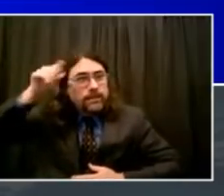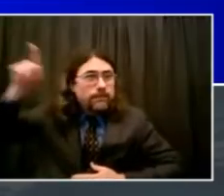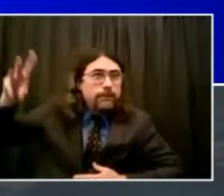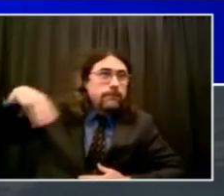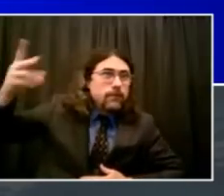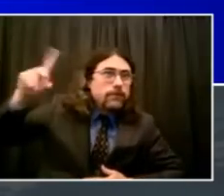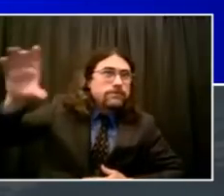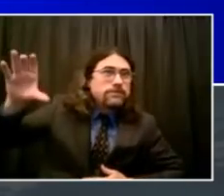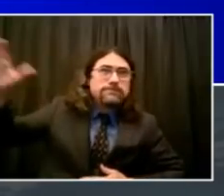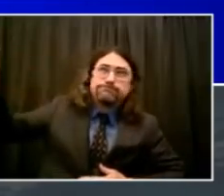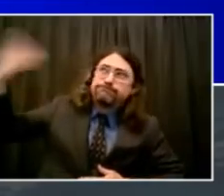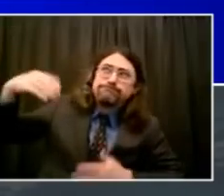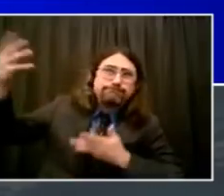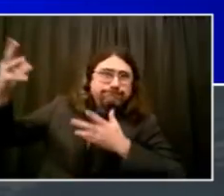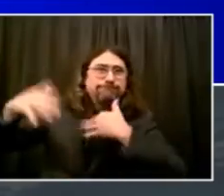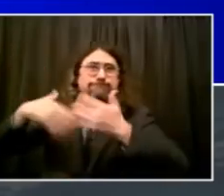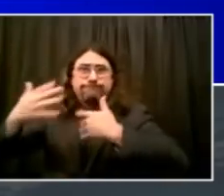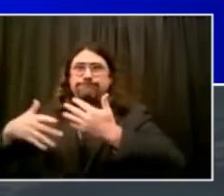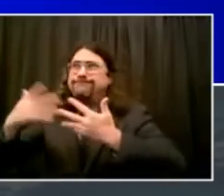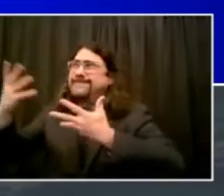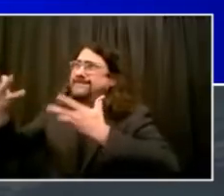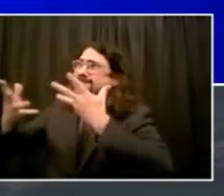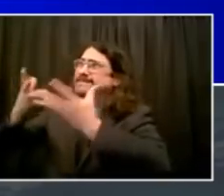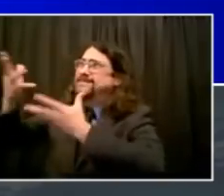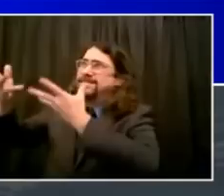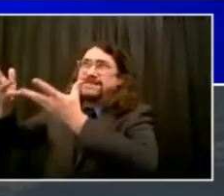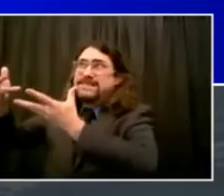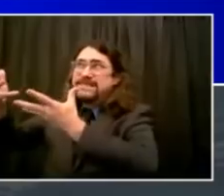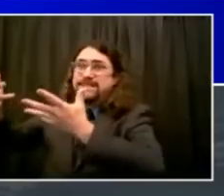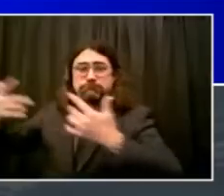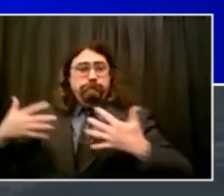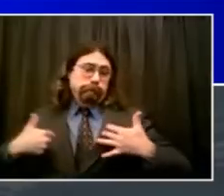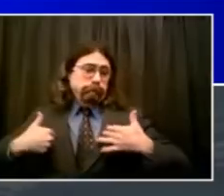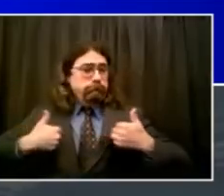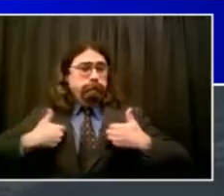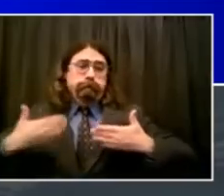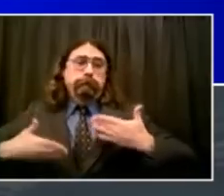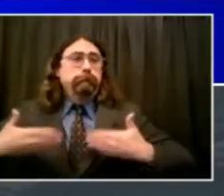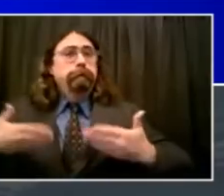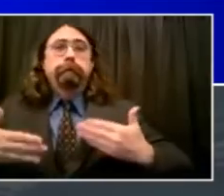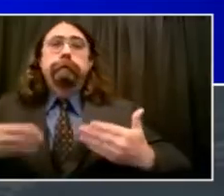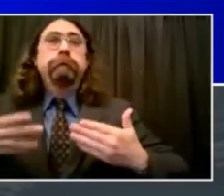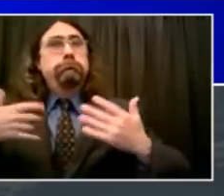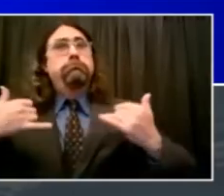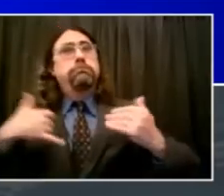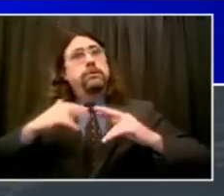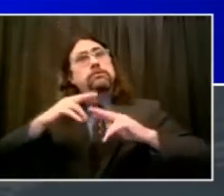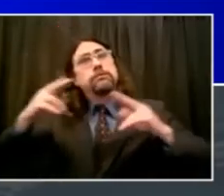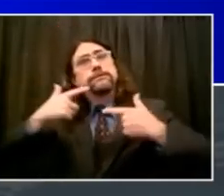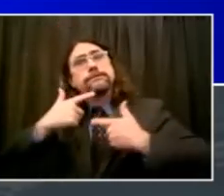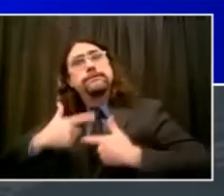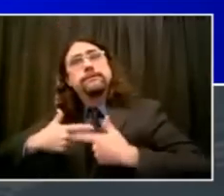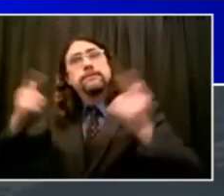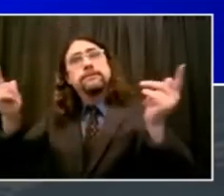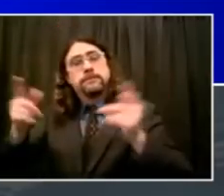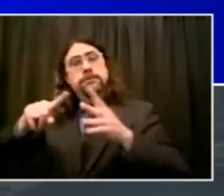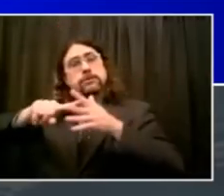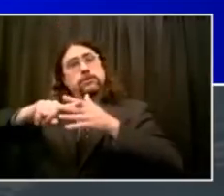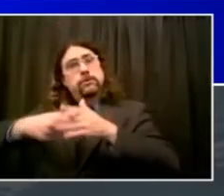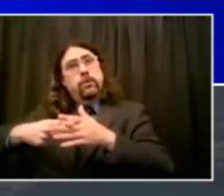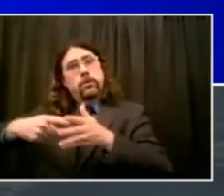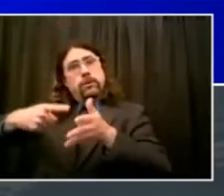offer PCR tests, the diagnostic tests, to every nursing home in New York City. This will be for on-site